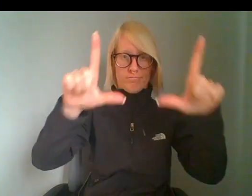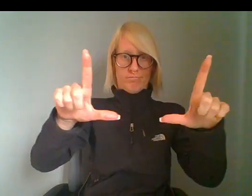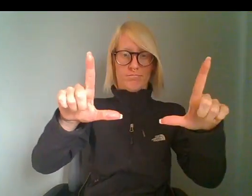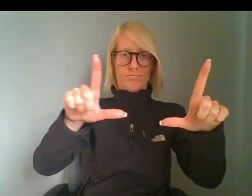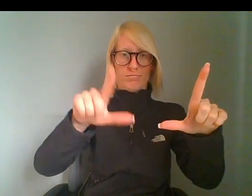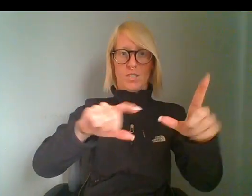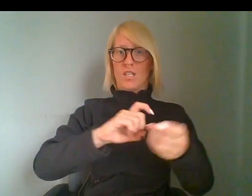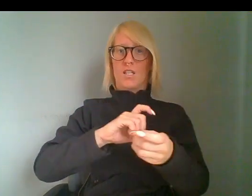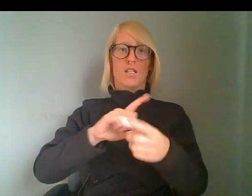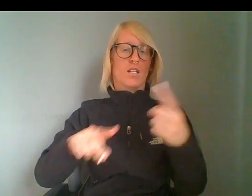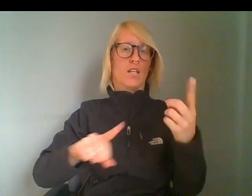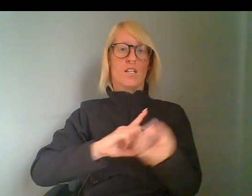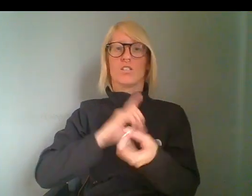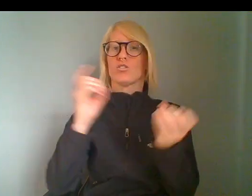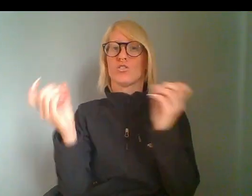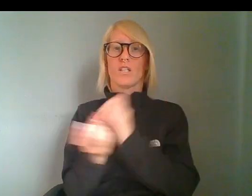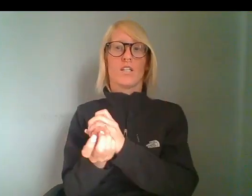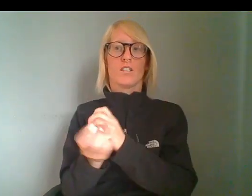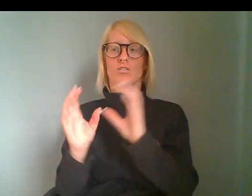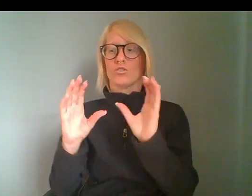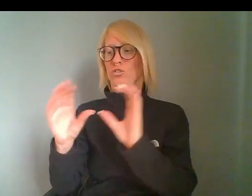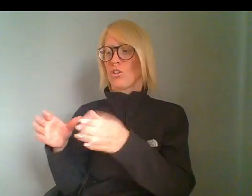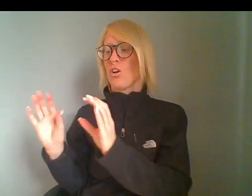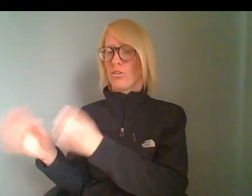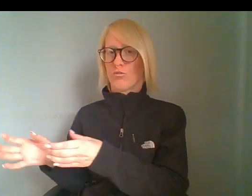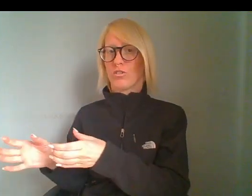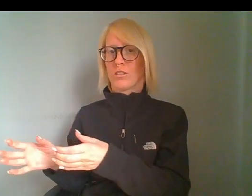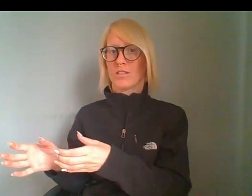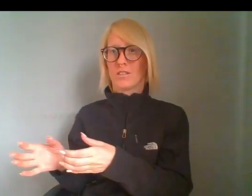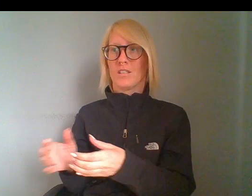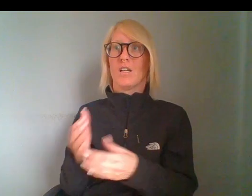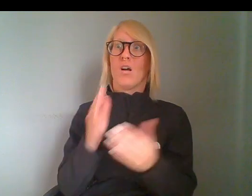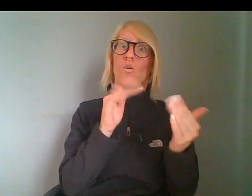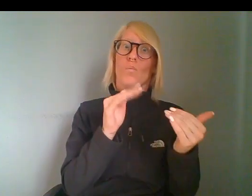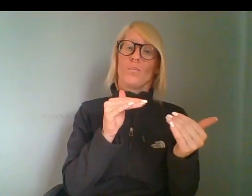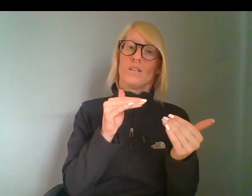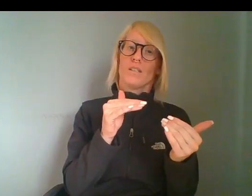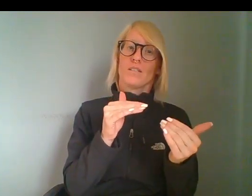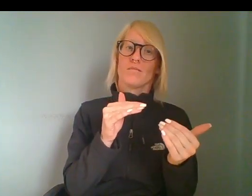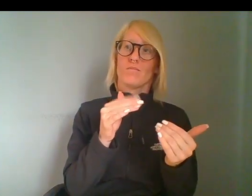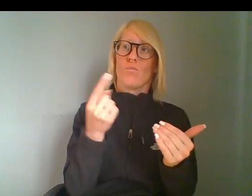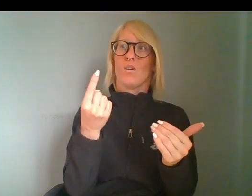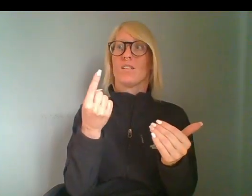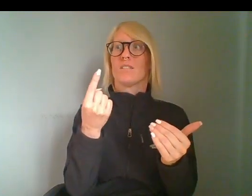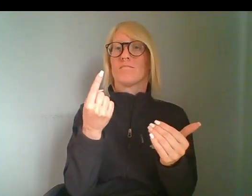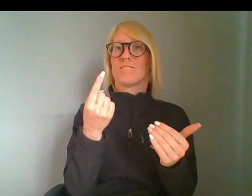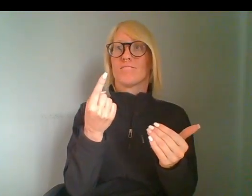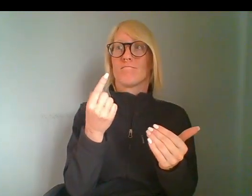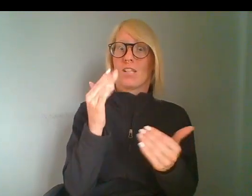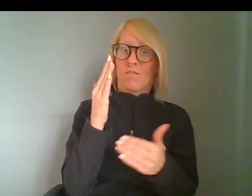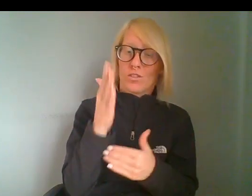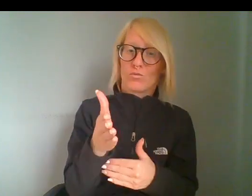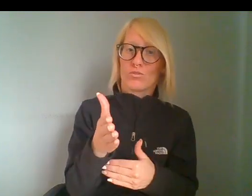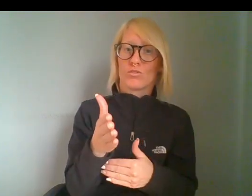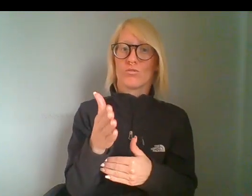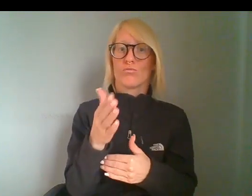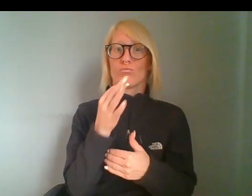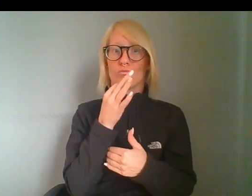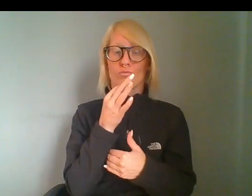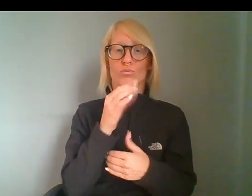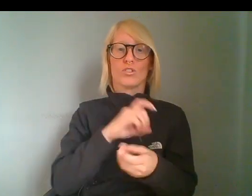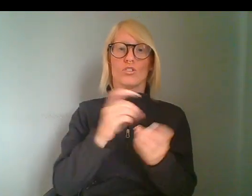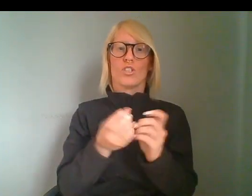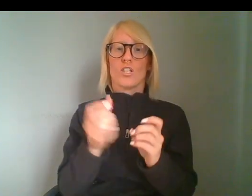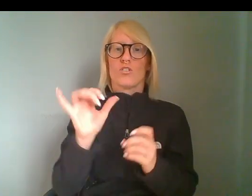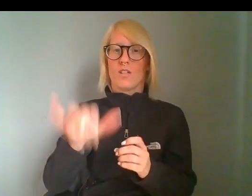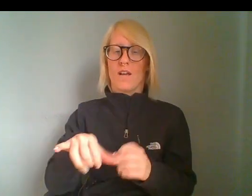and I'm hoping at some point, they're going to change that, because I've seen a lot of people who've had the same kind of problem I have. So you just want to make sure that you're very careful